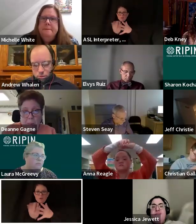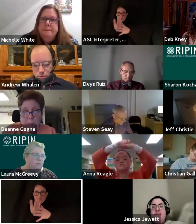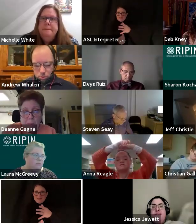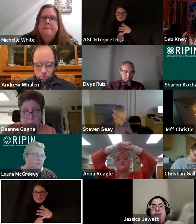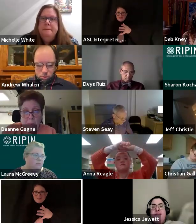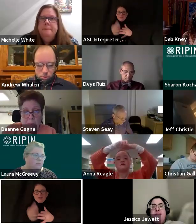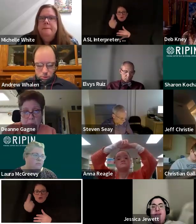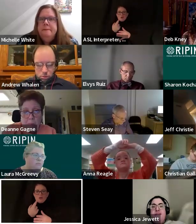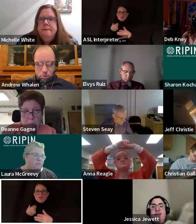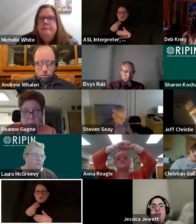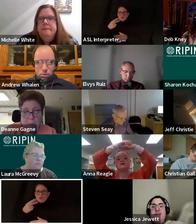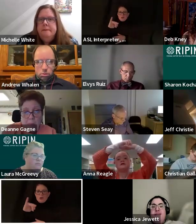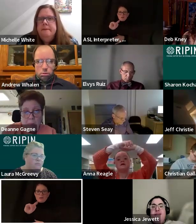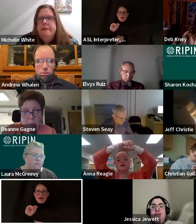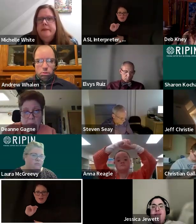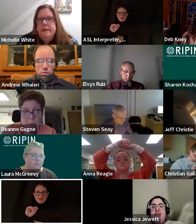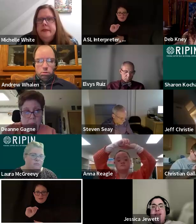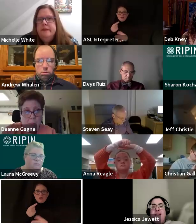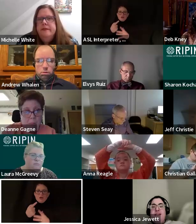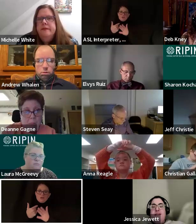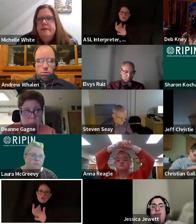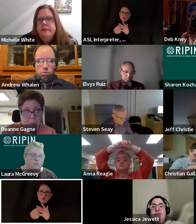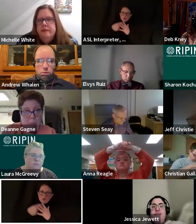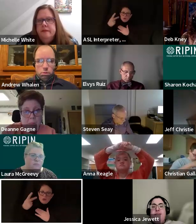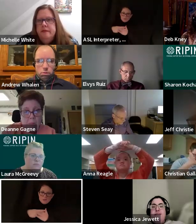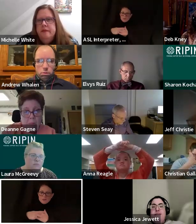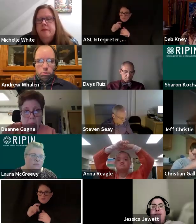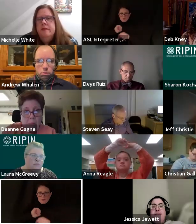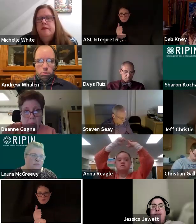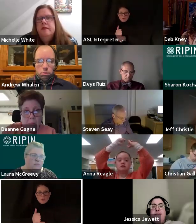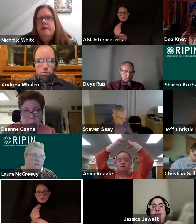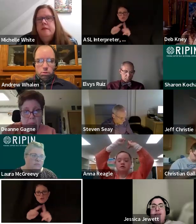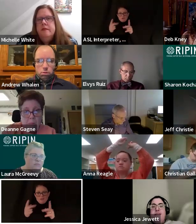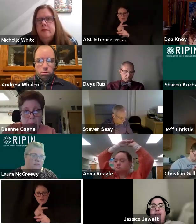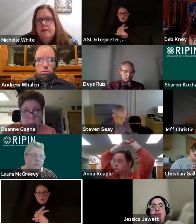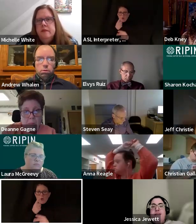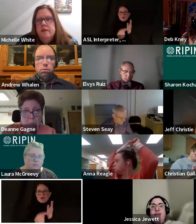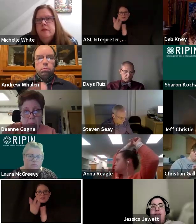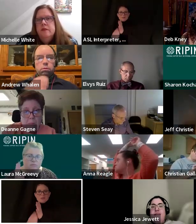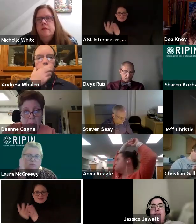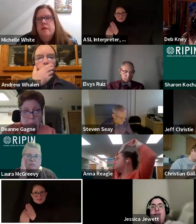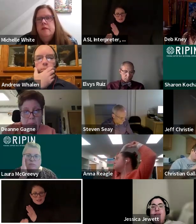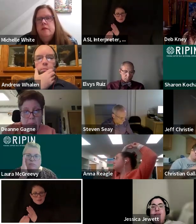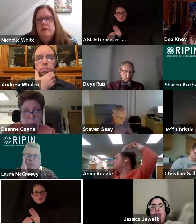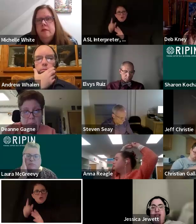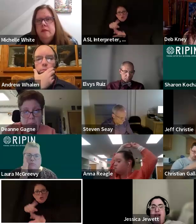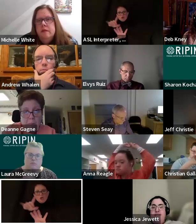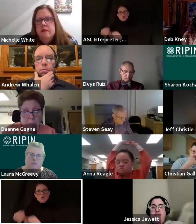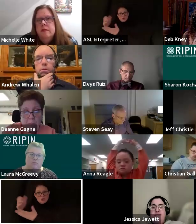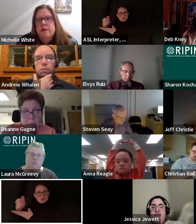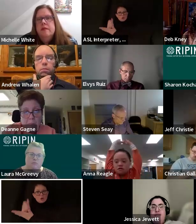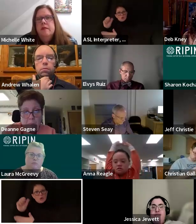is why they're doing the pilots right now to talk about some of the logistics. And so, so you took that course,